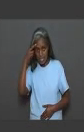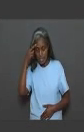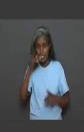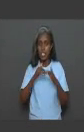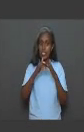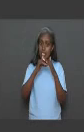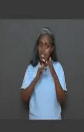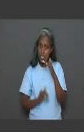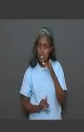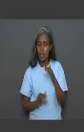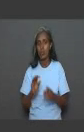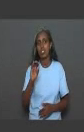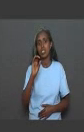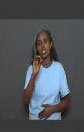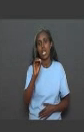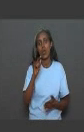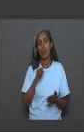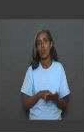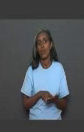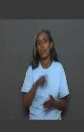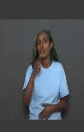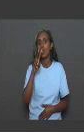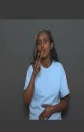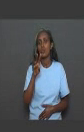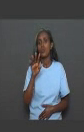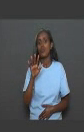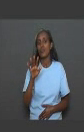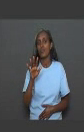the discount is